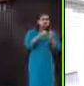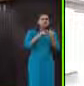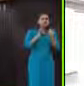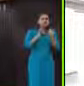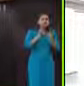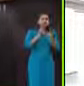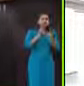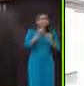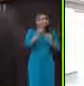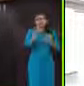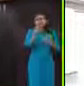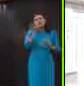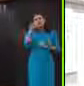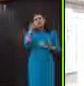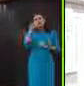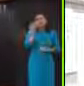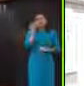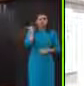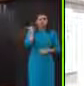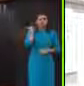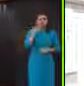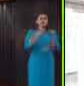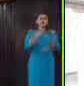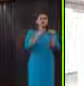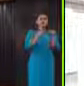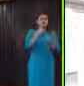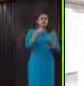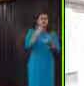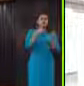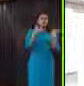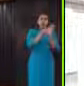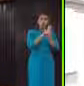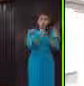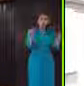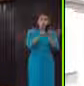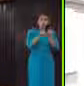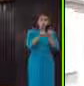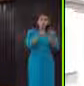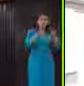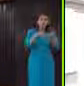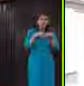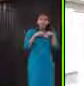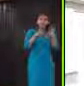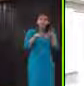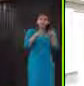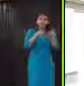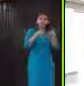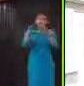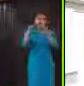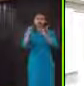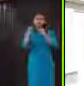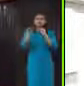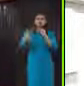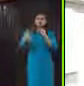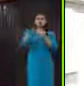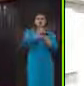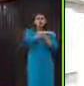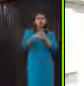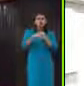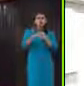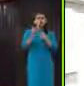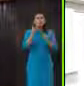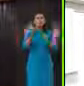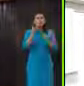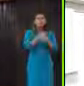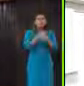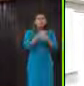to 2019, we always said that this law shall apply to all states except the state of Jammu and Kashmir. And these were obviously laws that